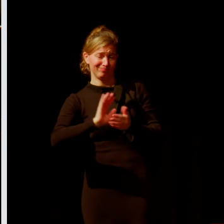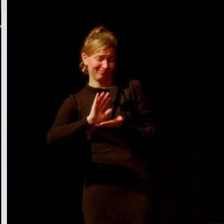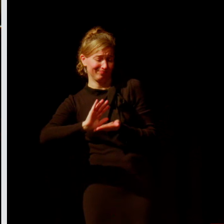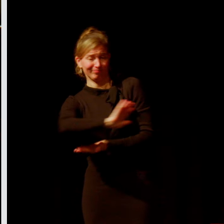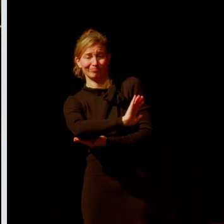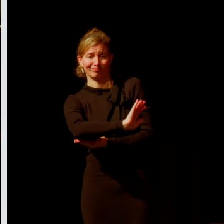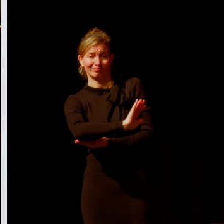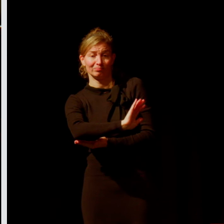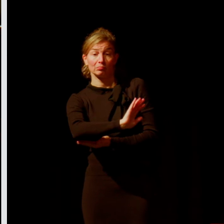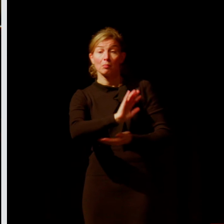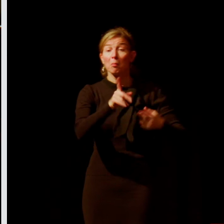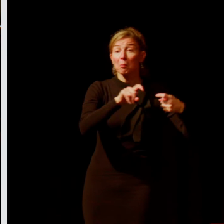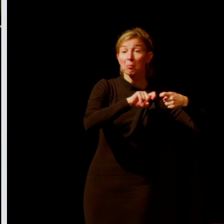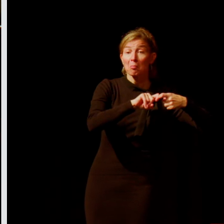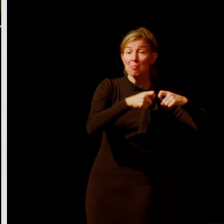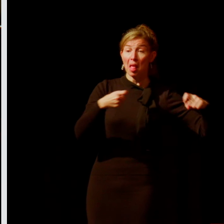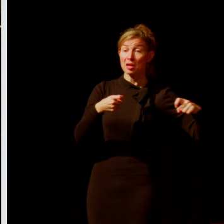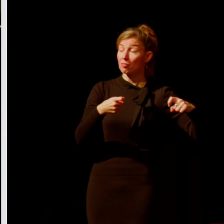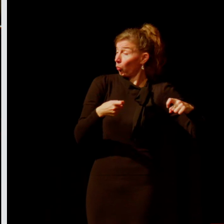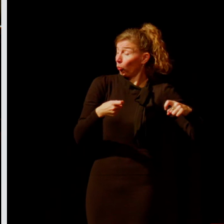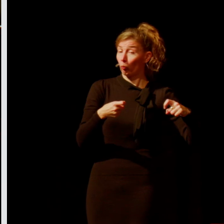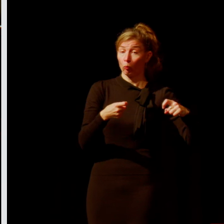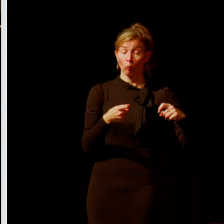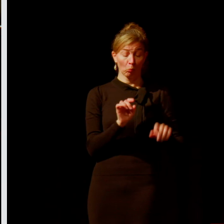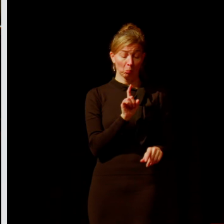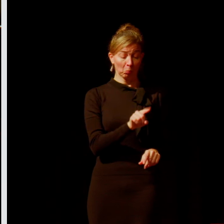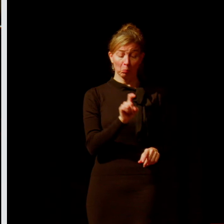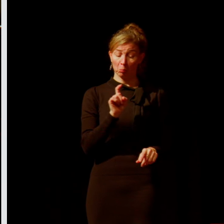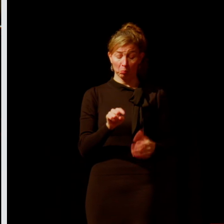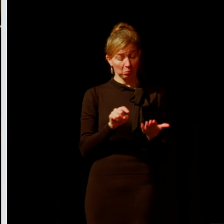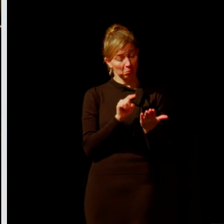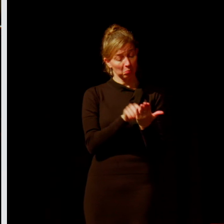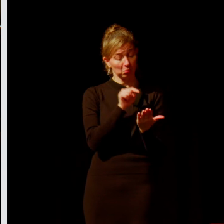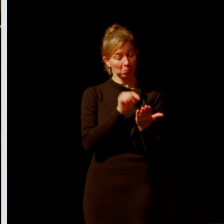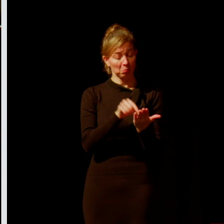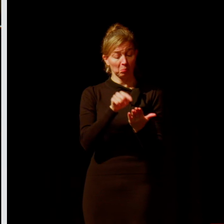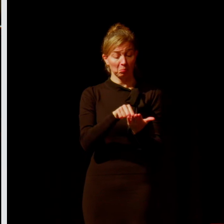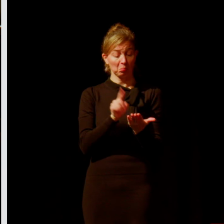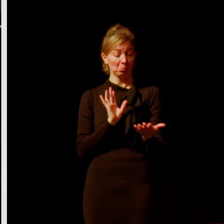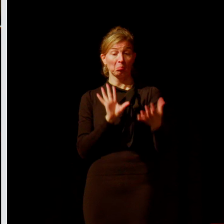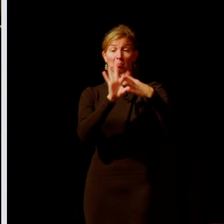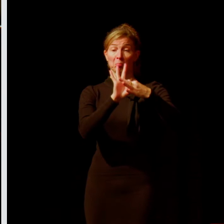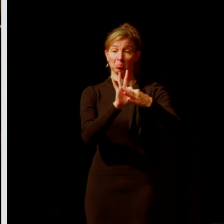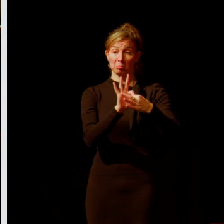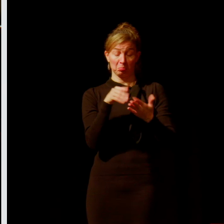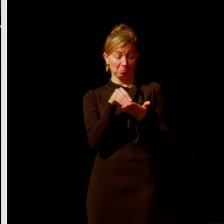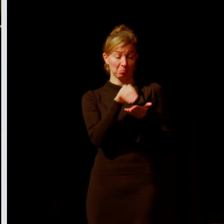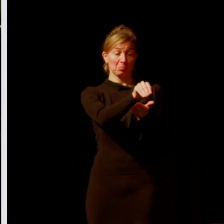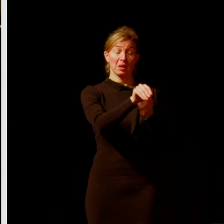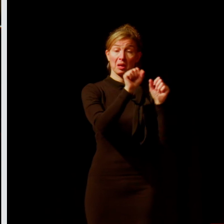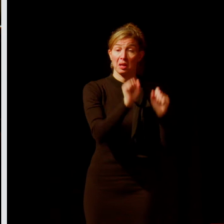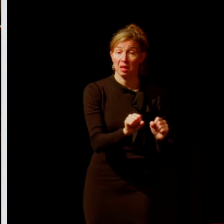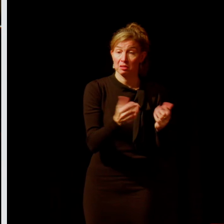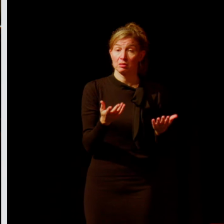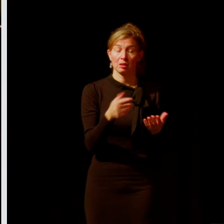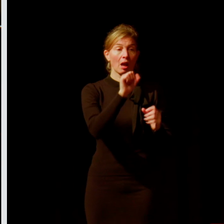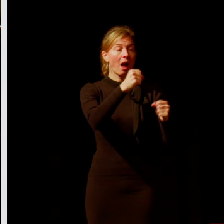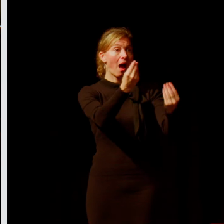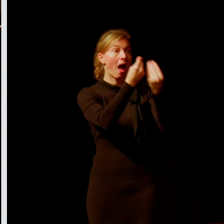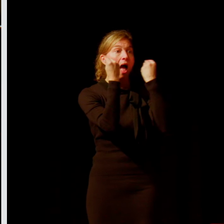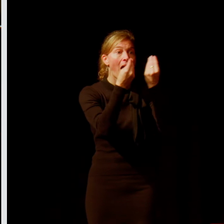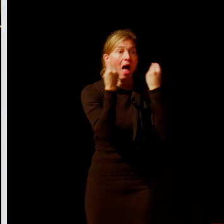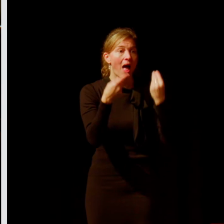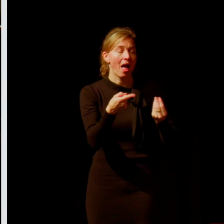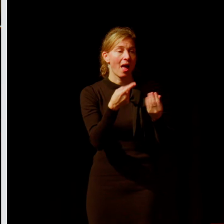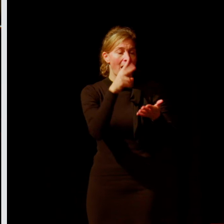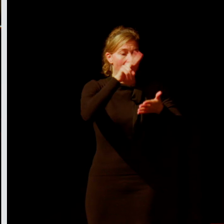With blockchain, it's just a tap away on your smartphone. Anything from basic literacy to advanced